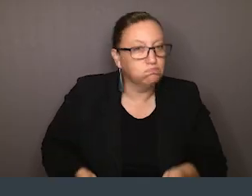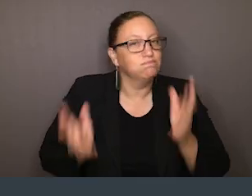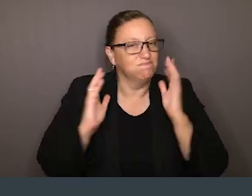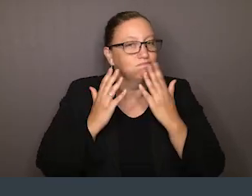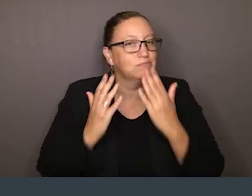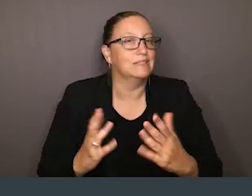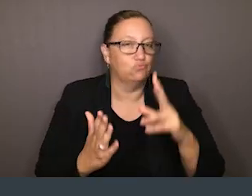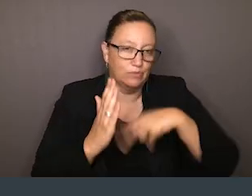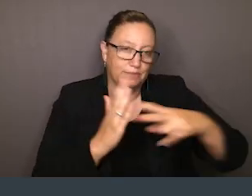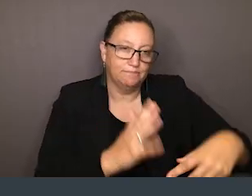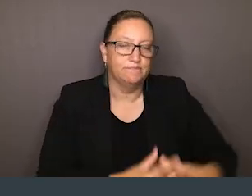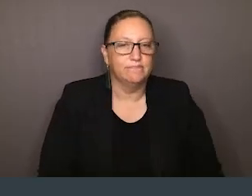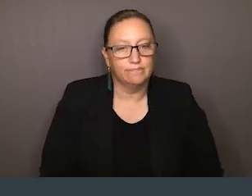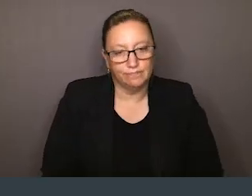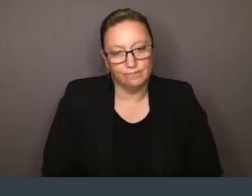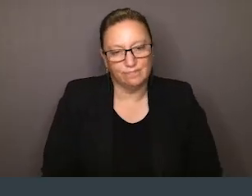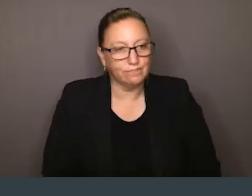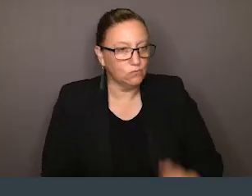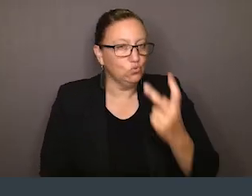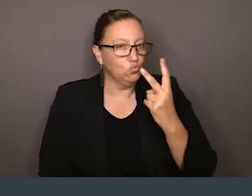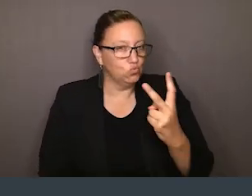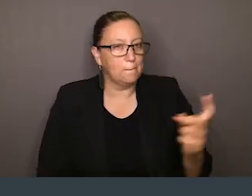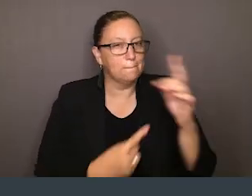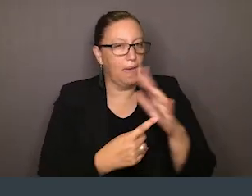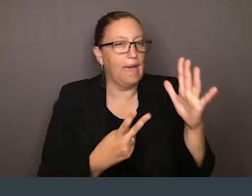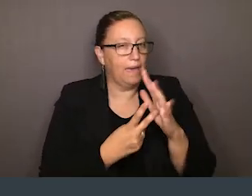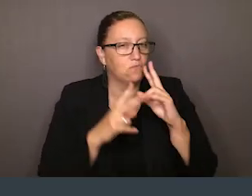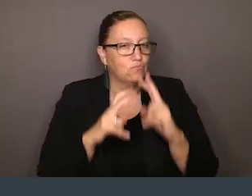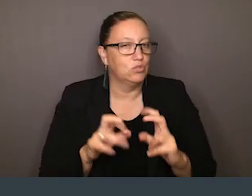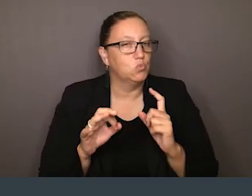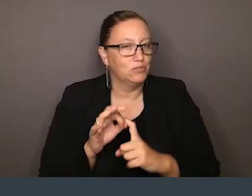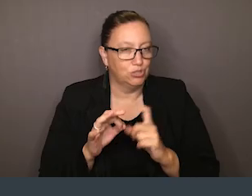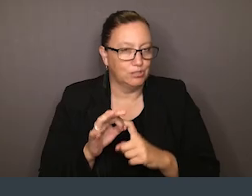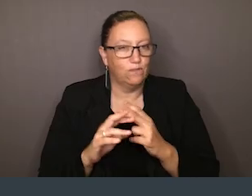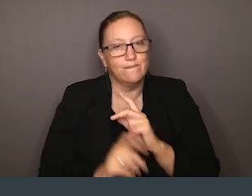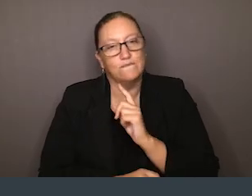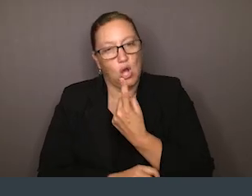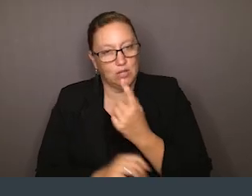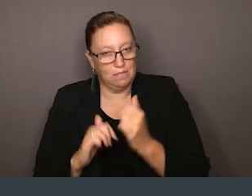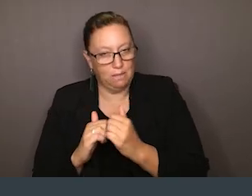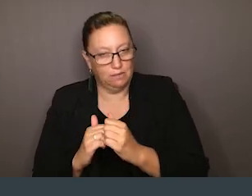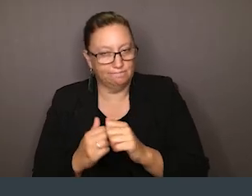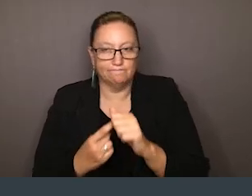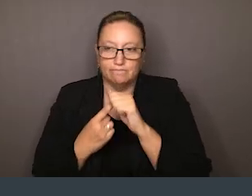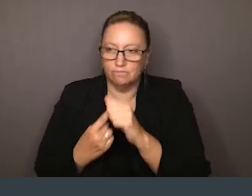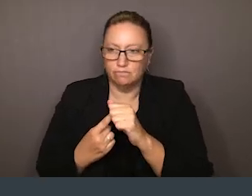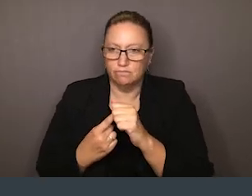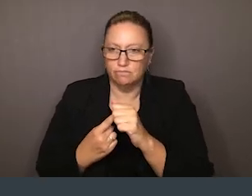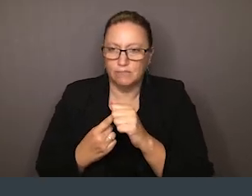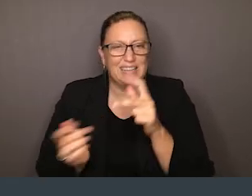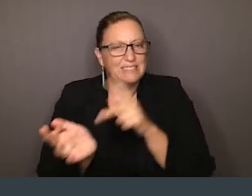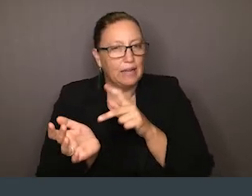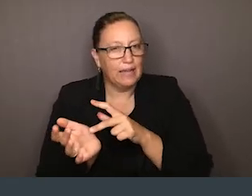at the papers. We had two main research questions for the first paper. This was all about